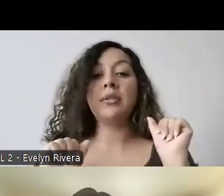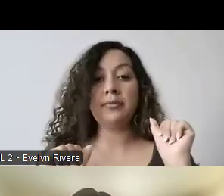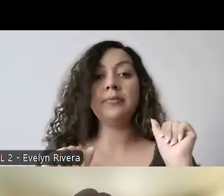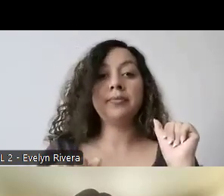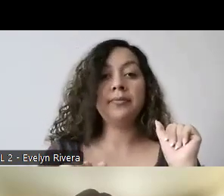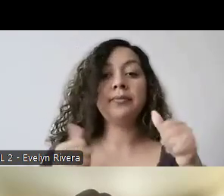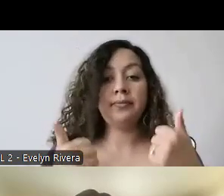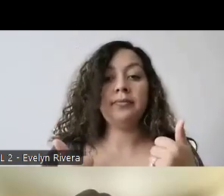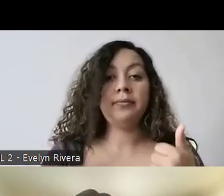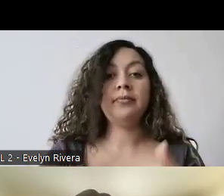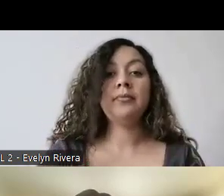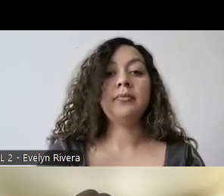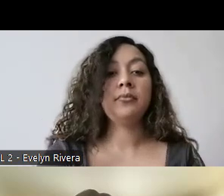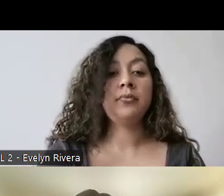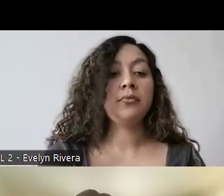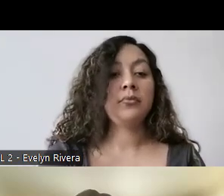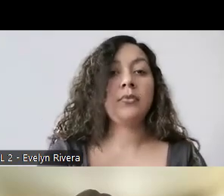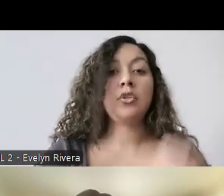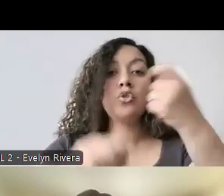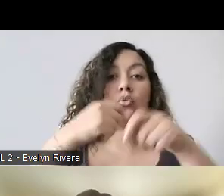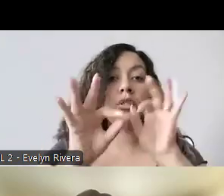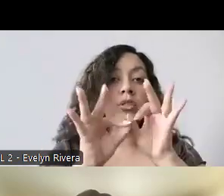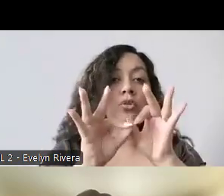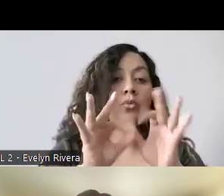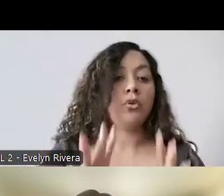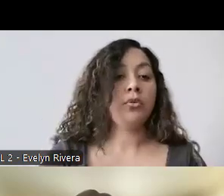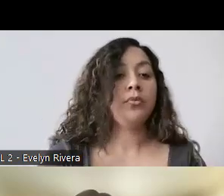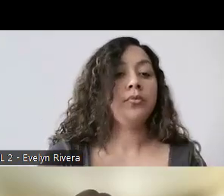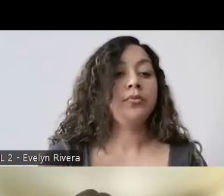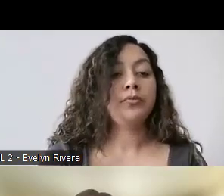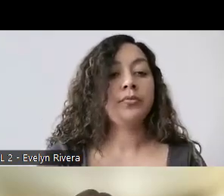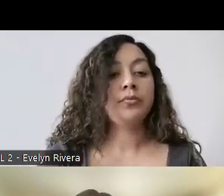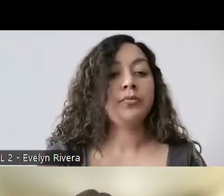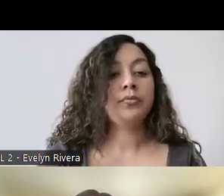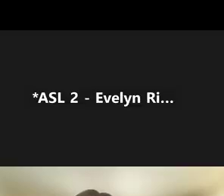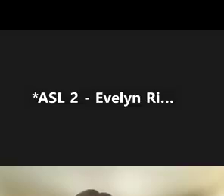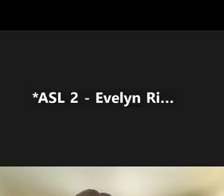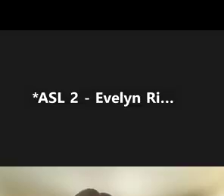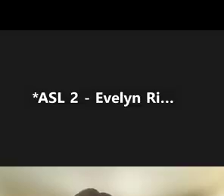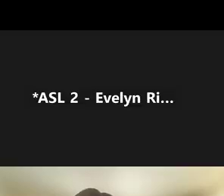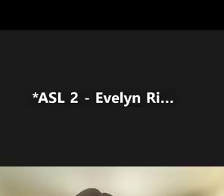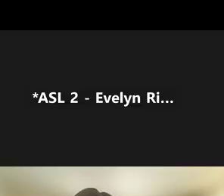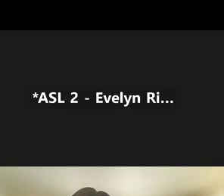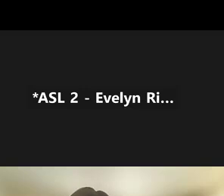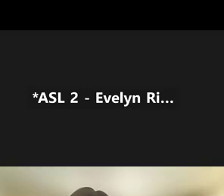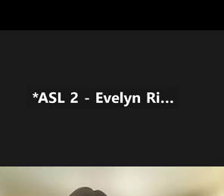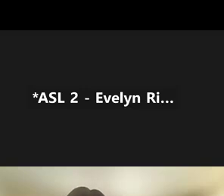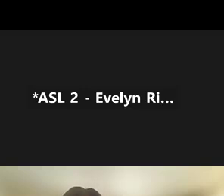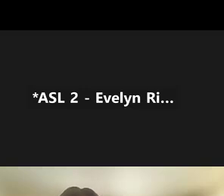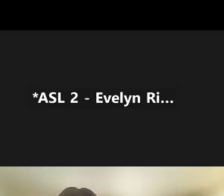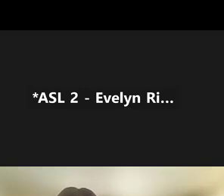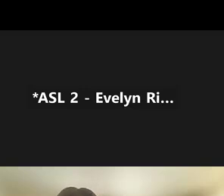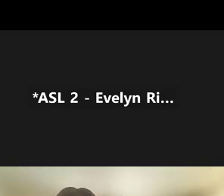is because they have issued a national coverage decision that deems these treatments to be